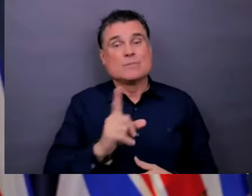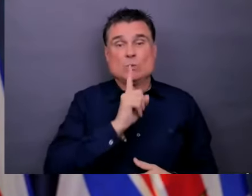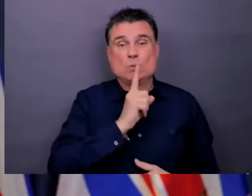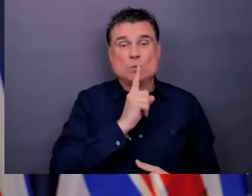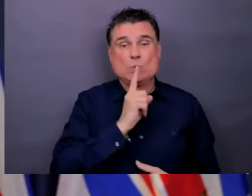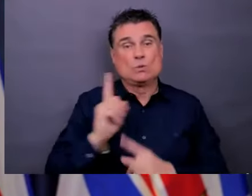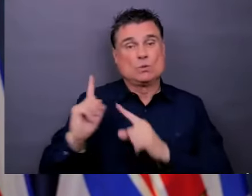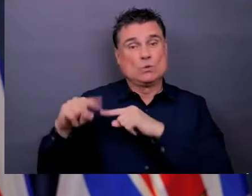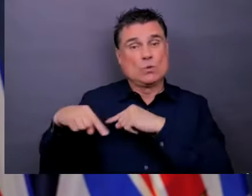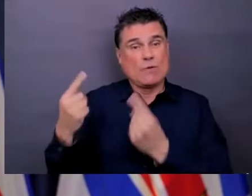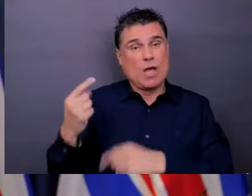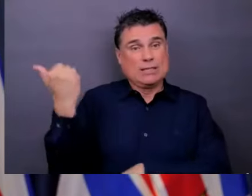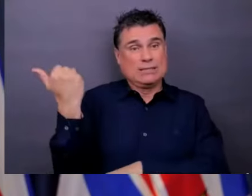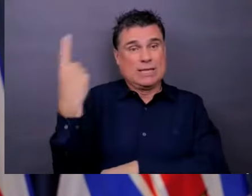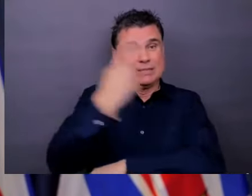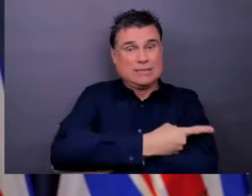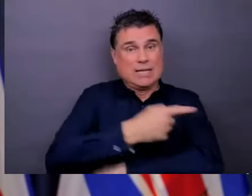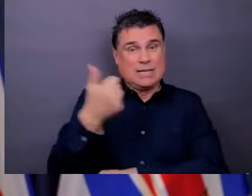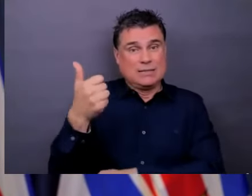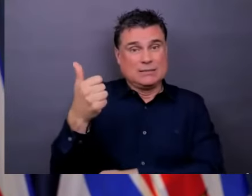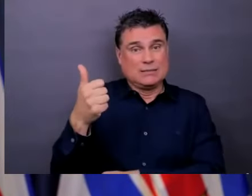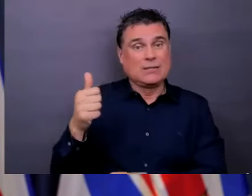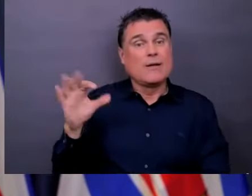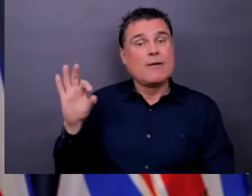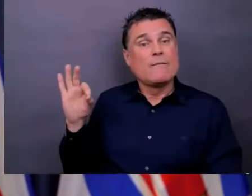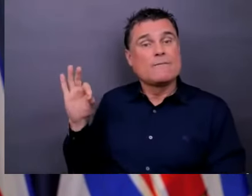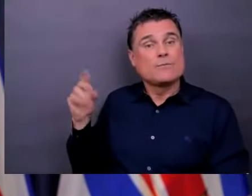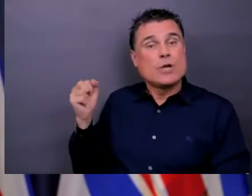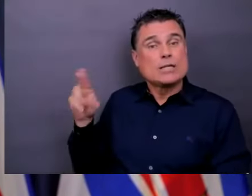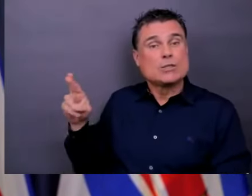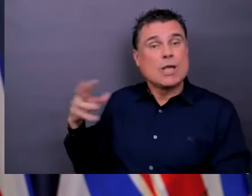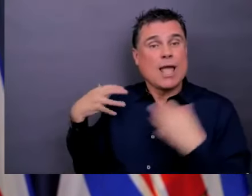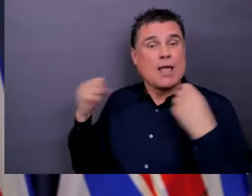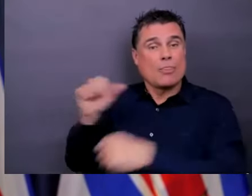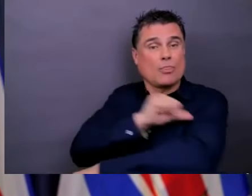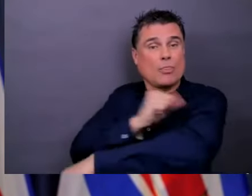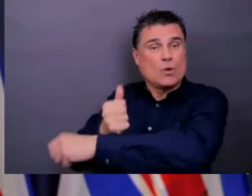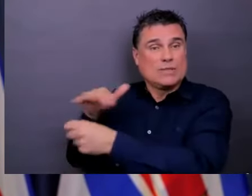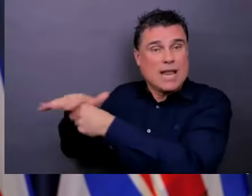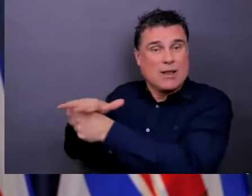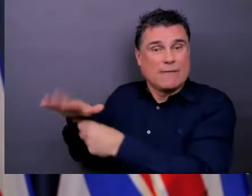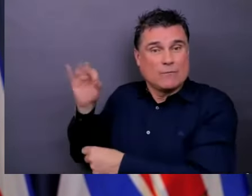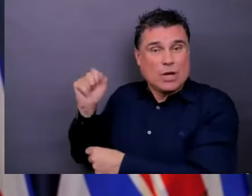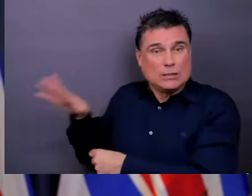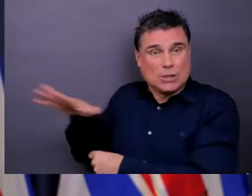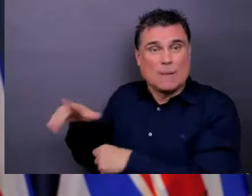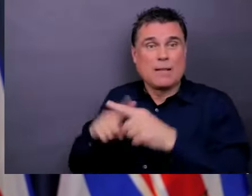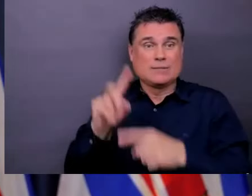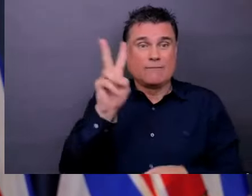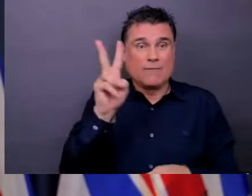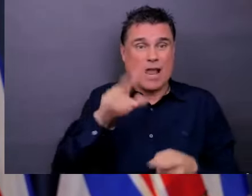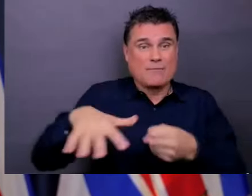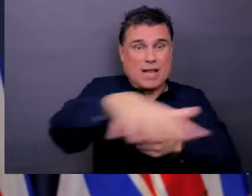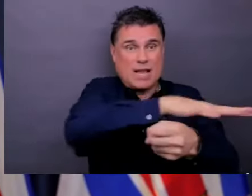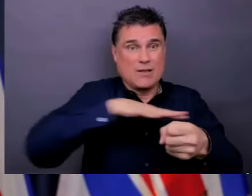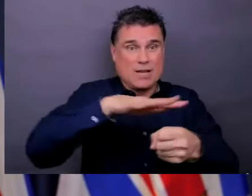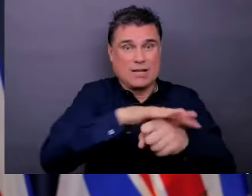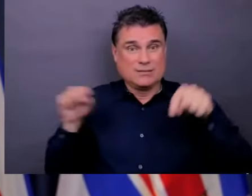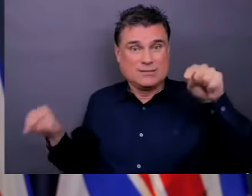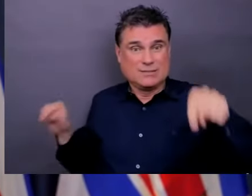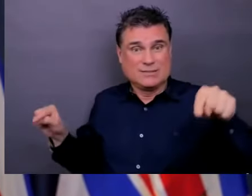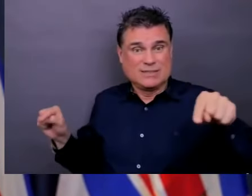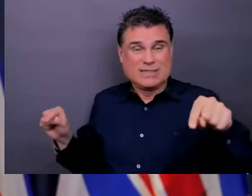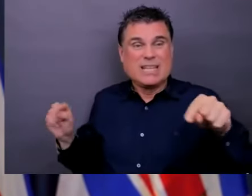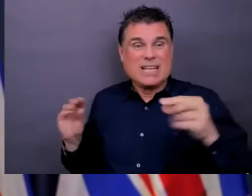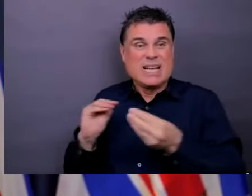days, with healthcare professionals in Fraser Health, with young people in Fraser Health, with healthcare workers in Vancouver Coastal Health.